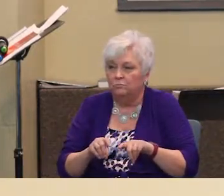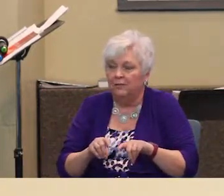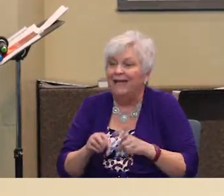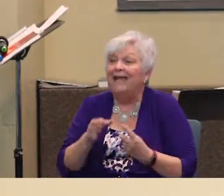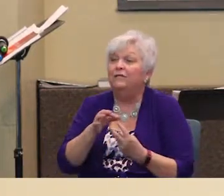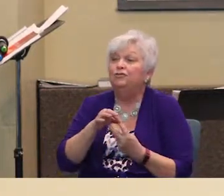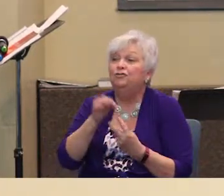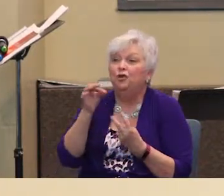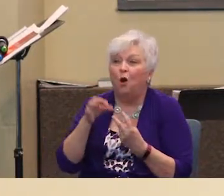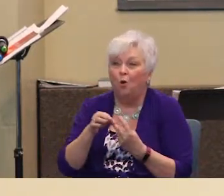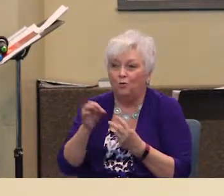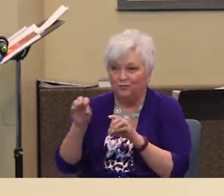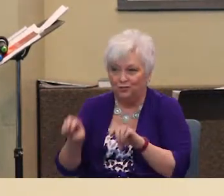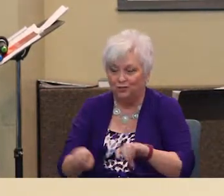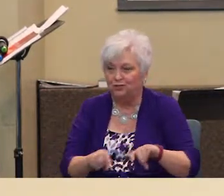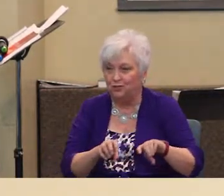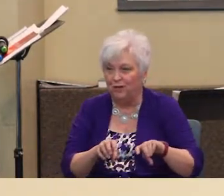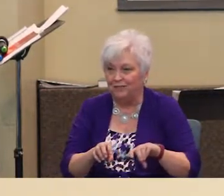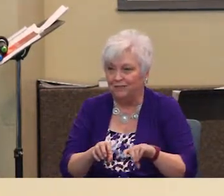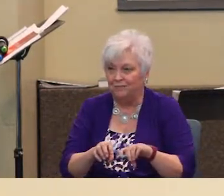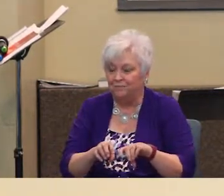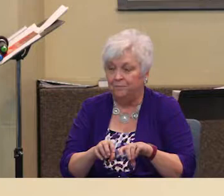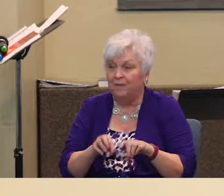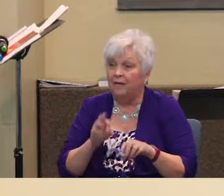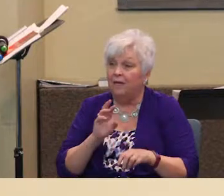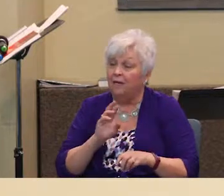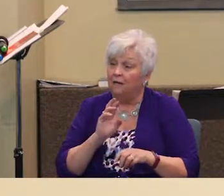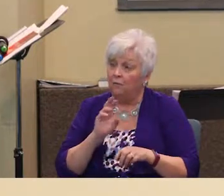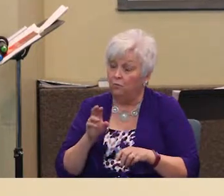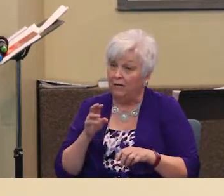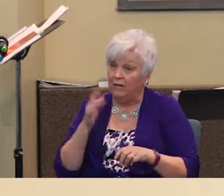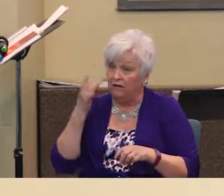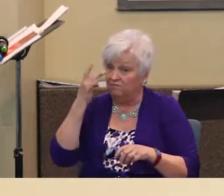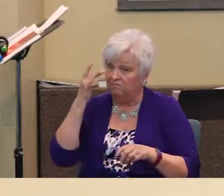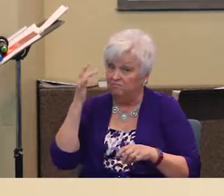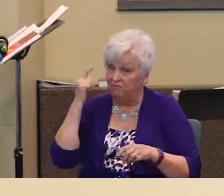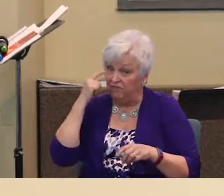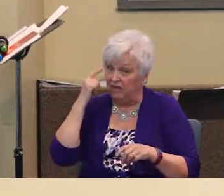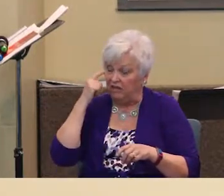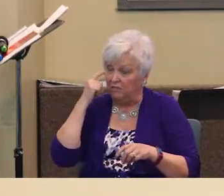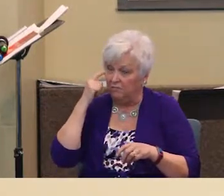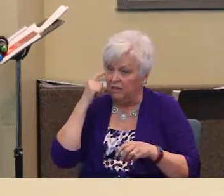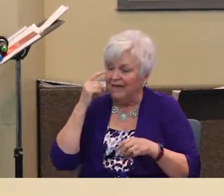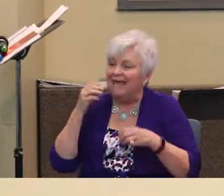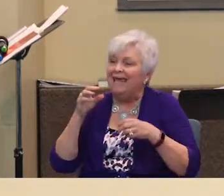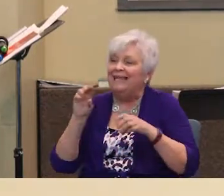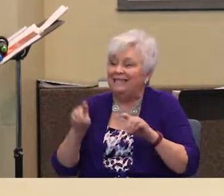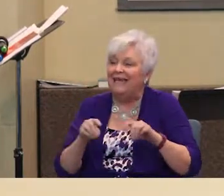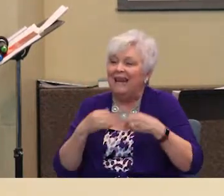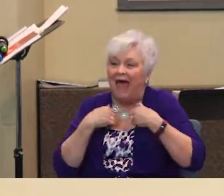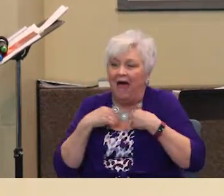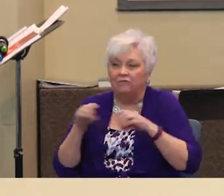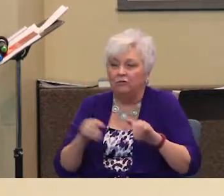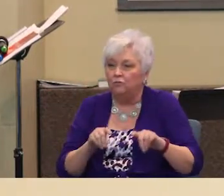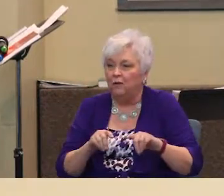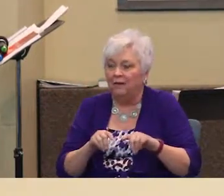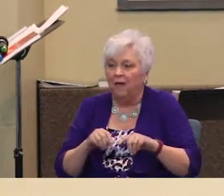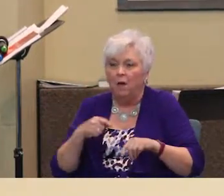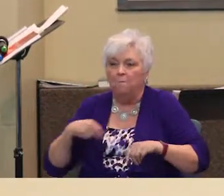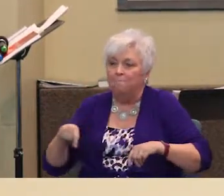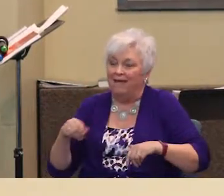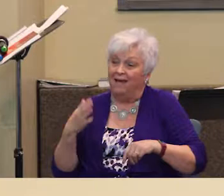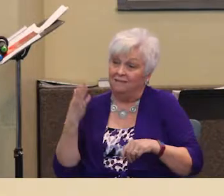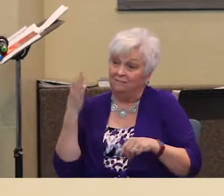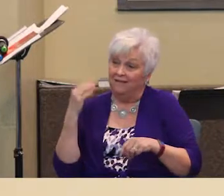did. In a real sense, he did have to do it, because we would be hopeless without him doing it. And we had to have a